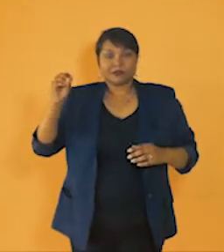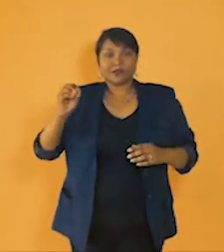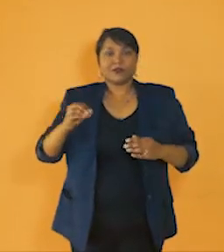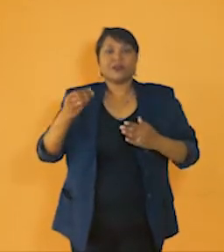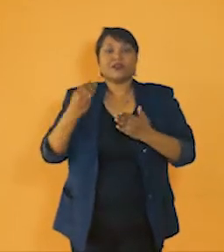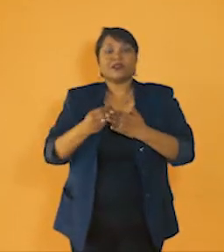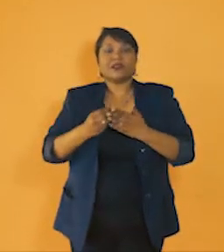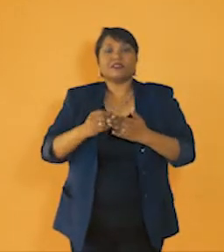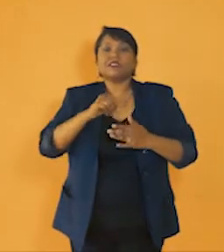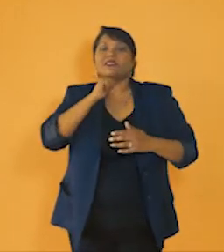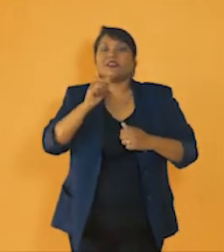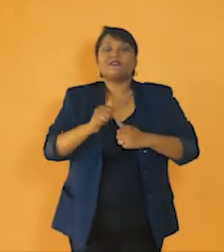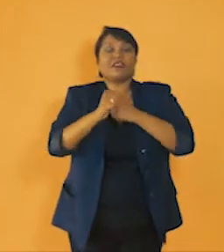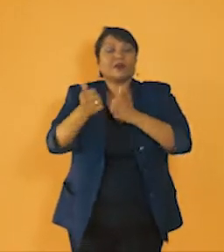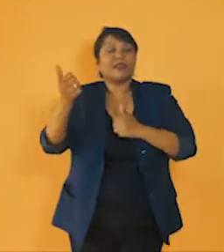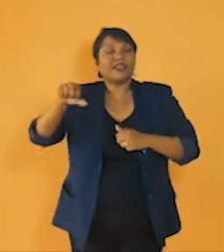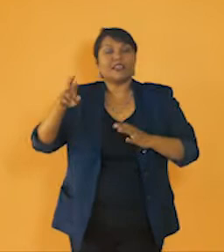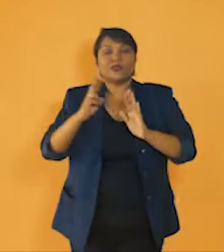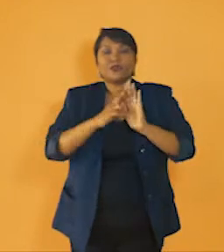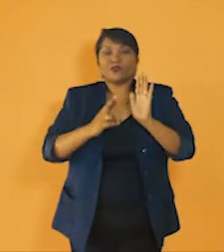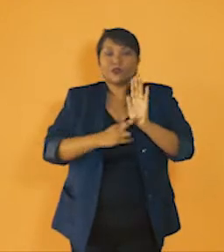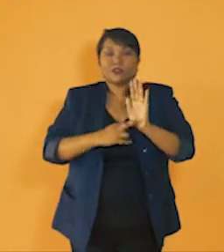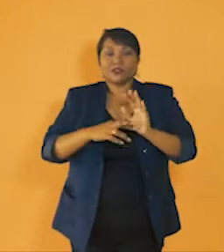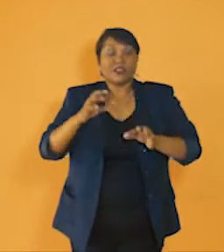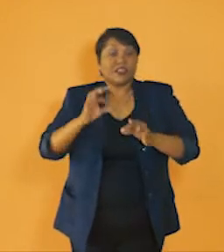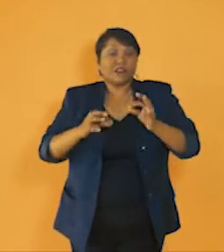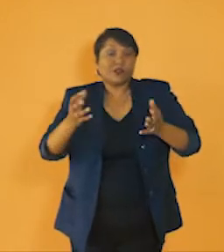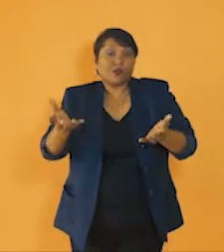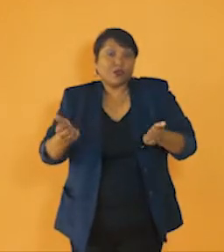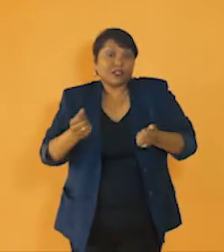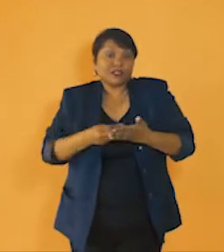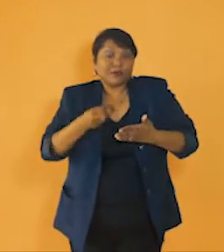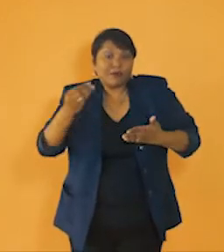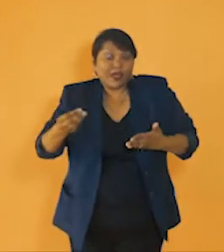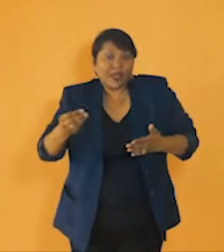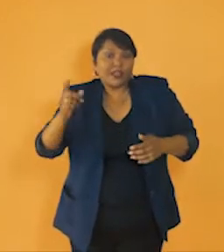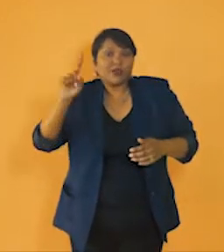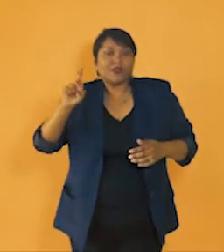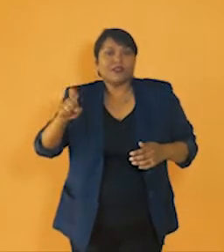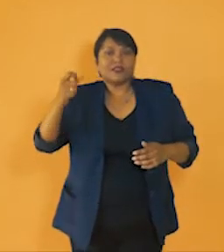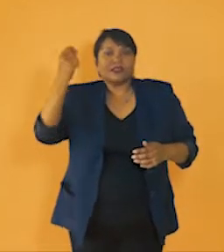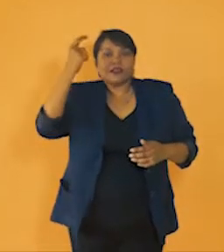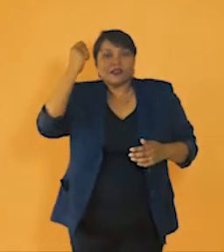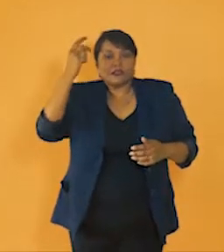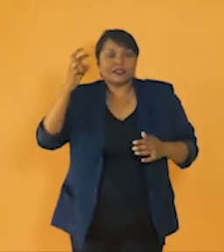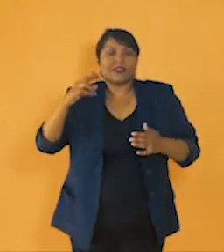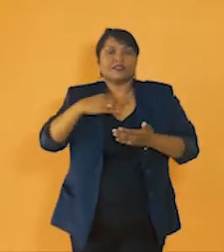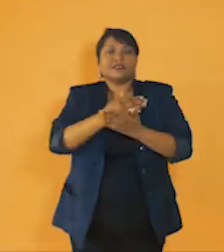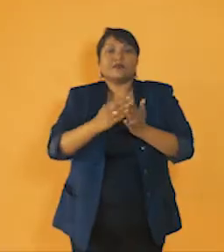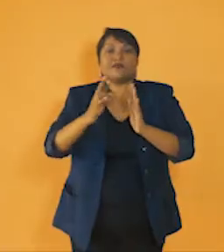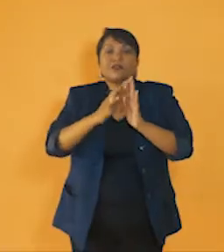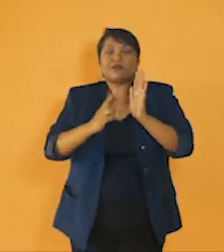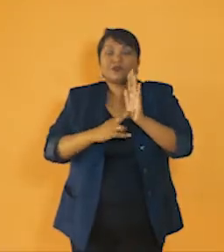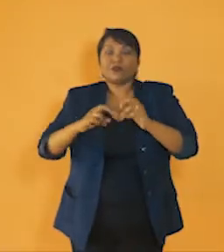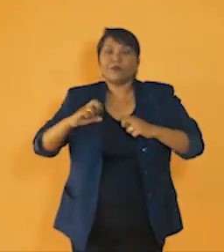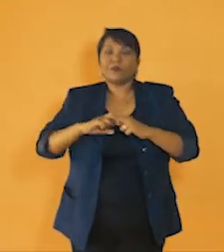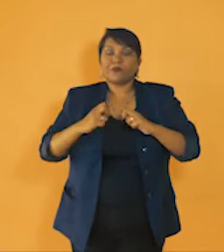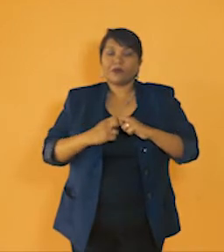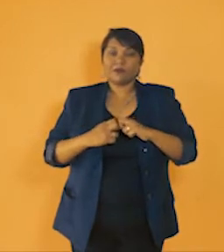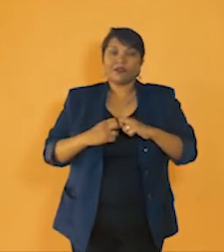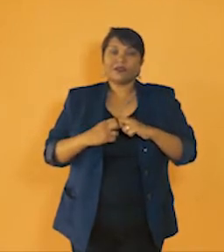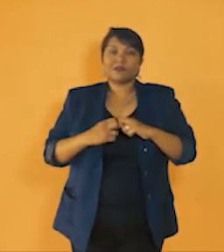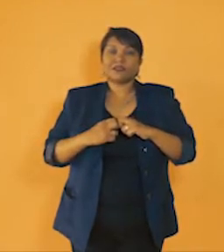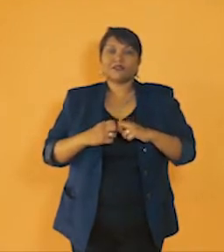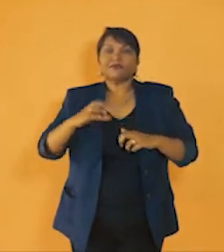use cryptocurrencies or those who are thinking about it should bear in mind regulatory issues. Cryptocurrencies